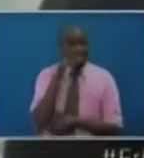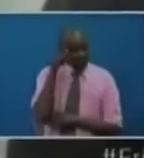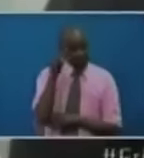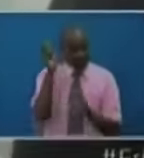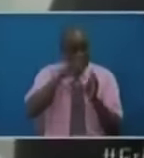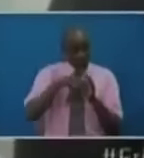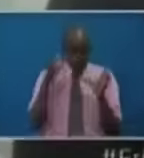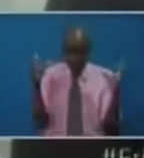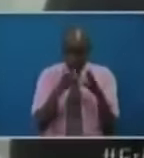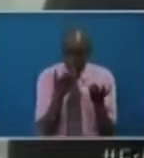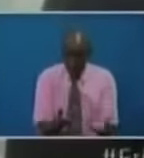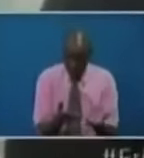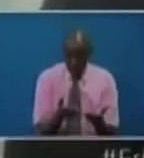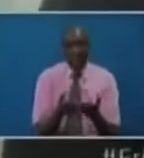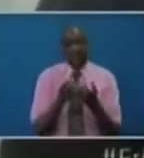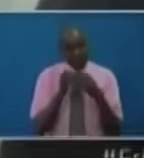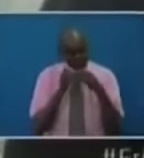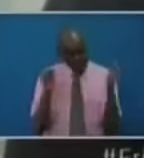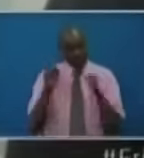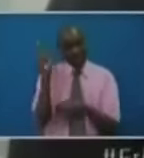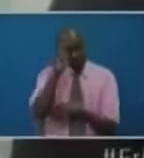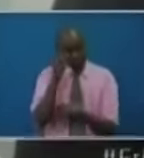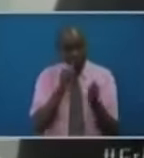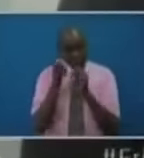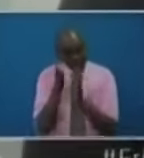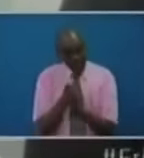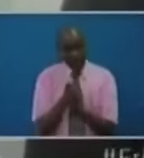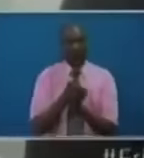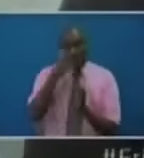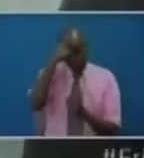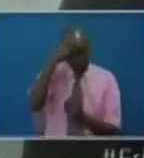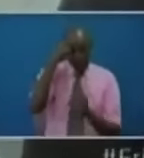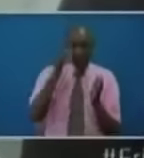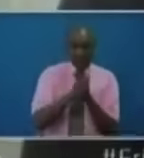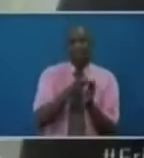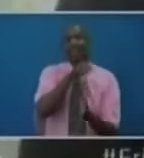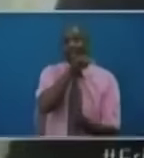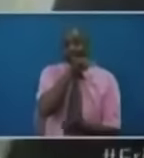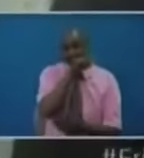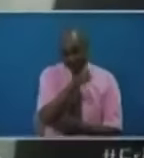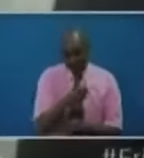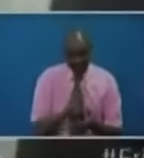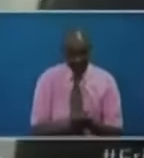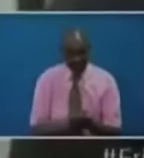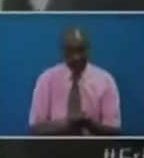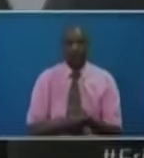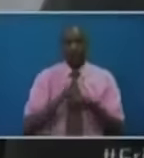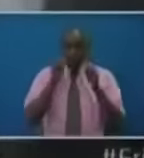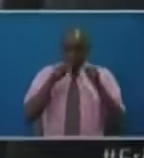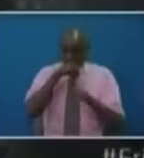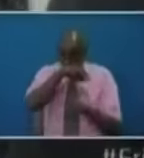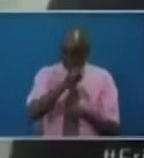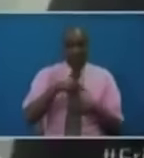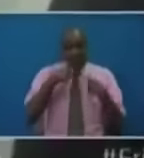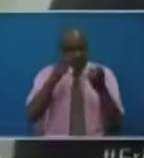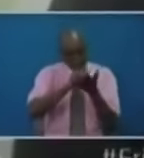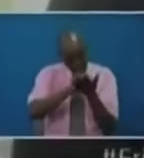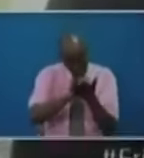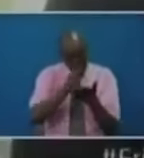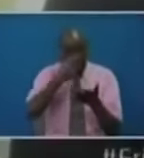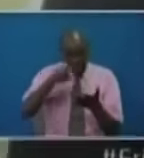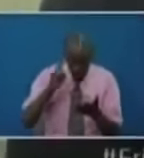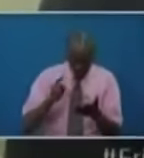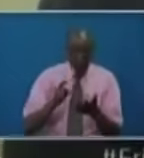joins the league of President Uhuru Kenyatta, Moses Wetangula and ODM party leader Raila Odinga, who've already been given the green light